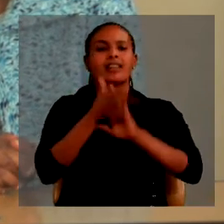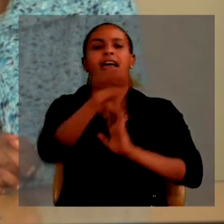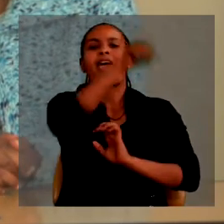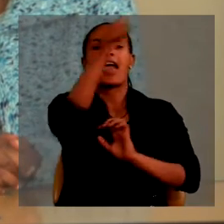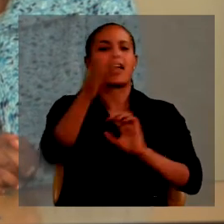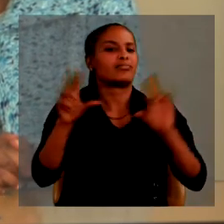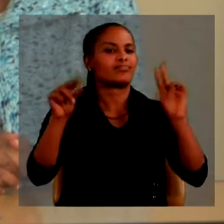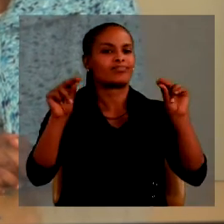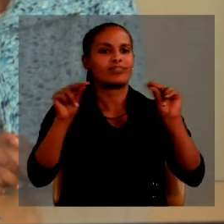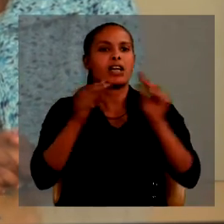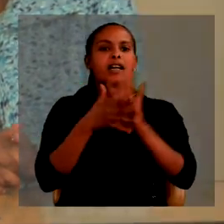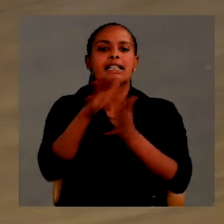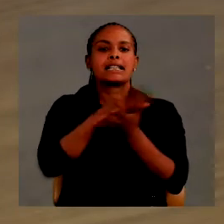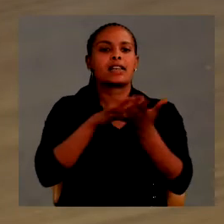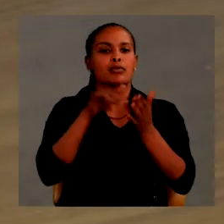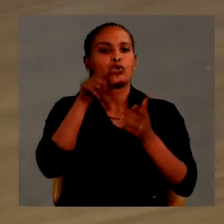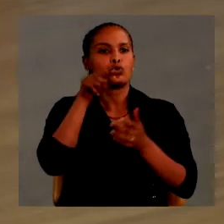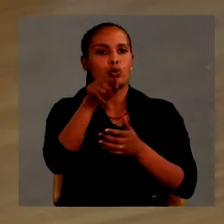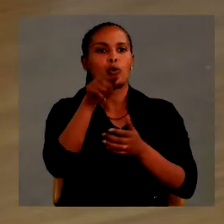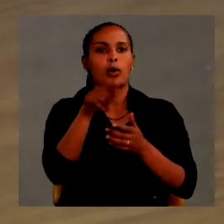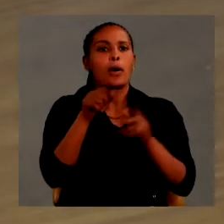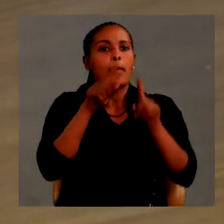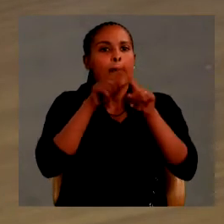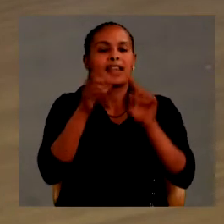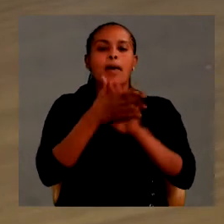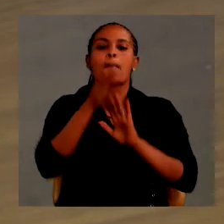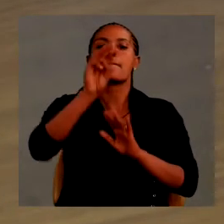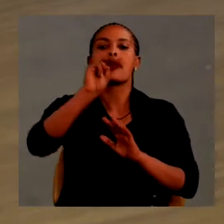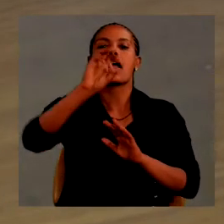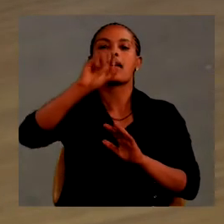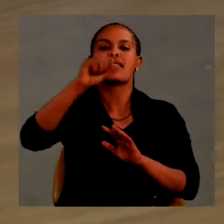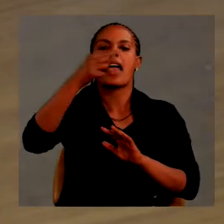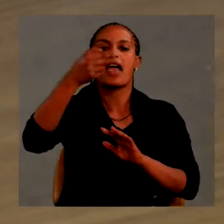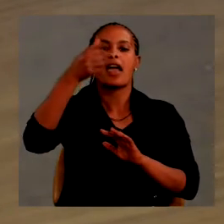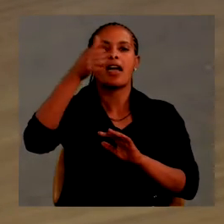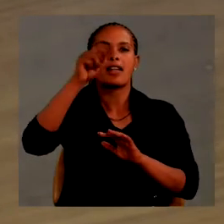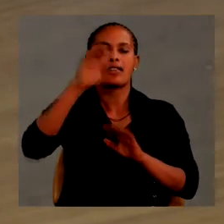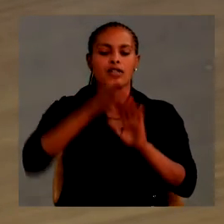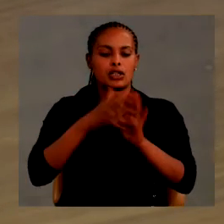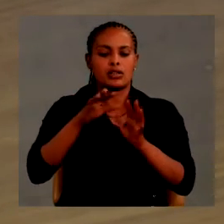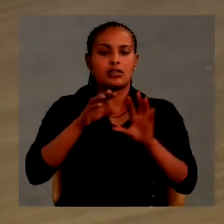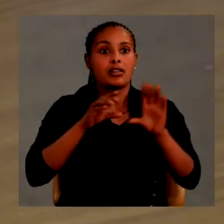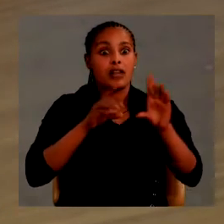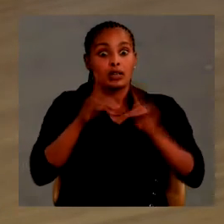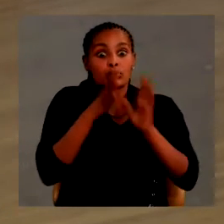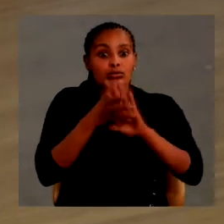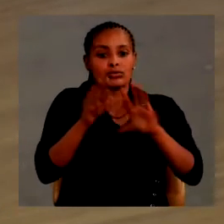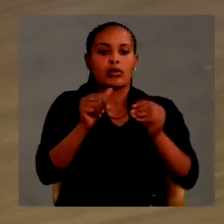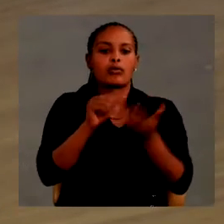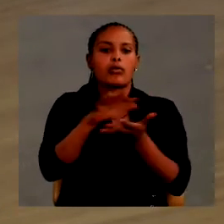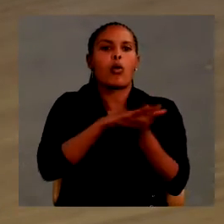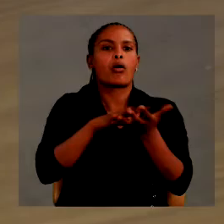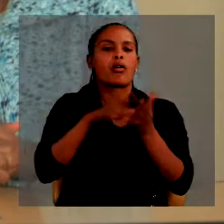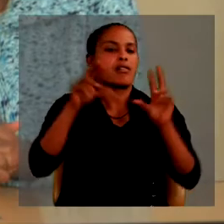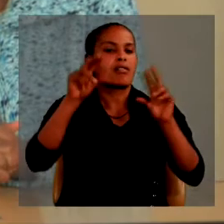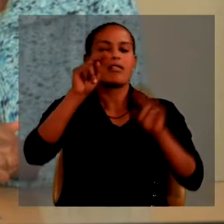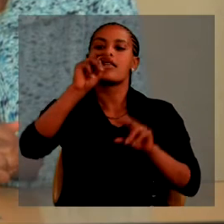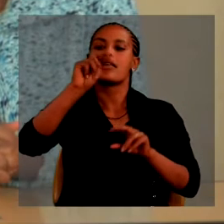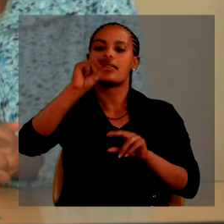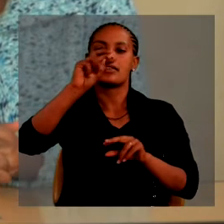air and disturb you. But methane does not dissolve in water because it is